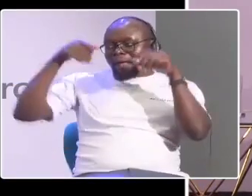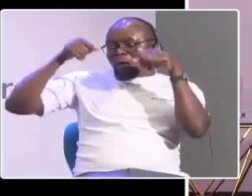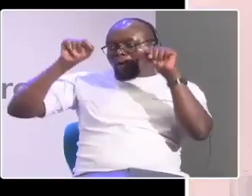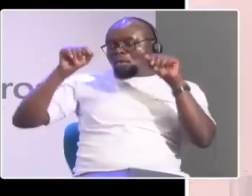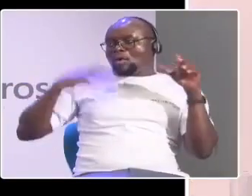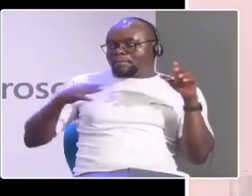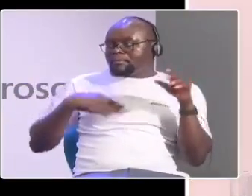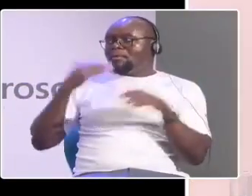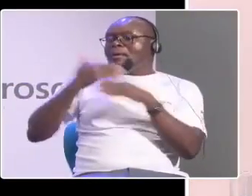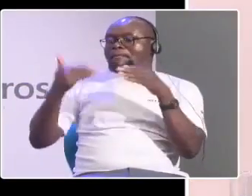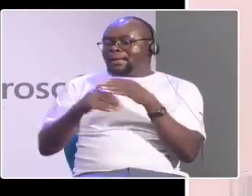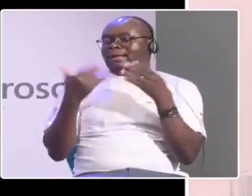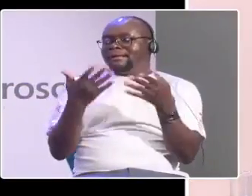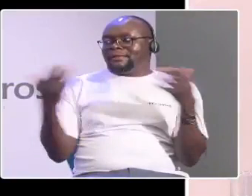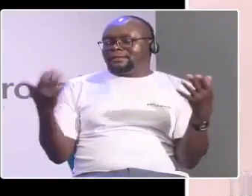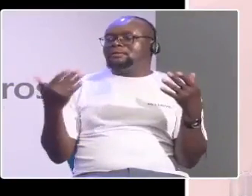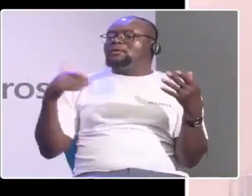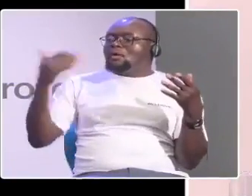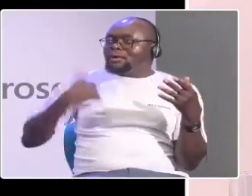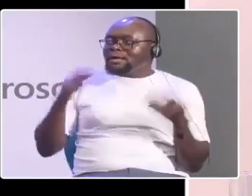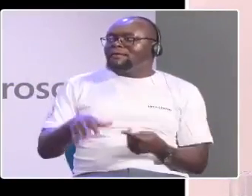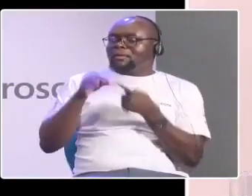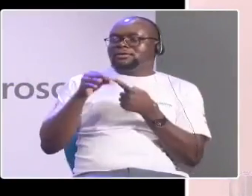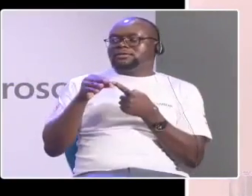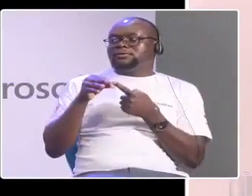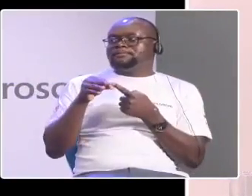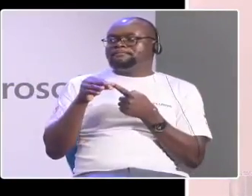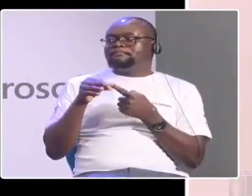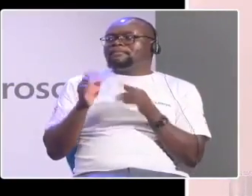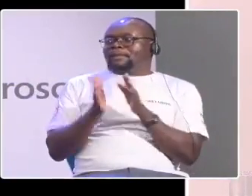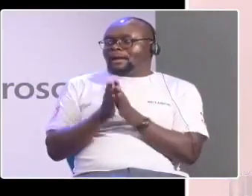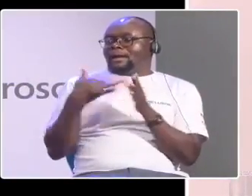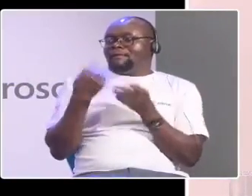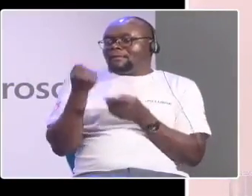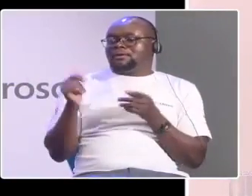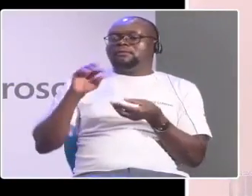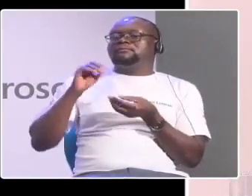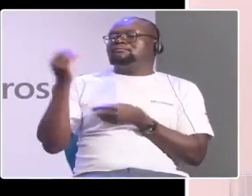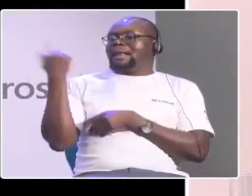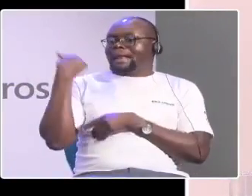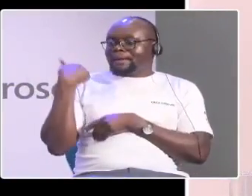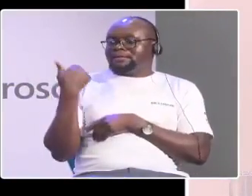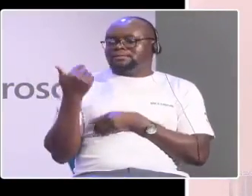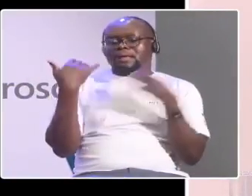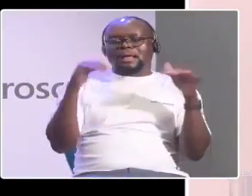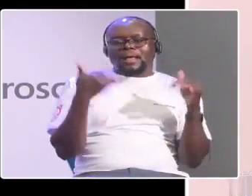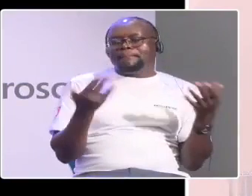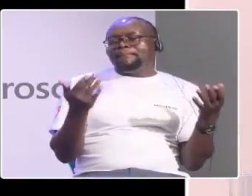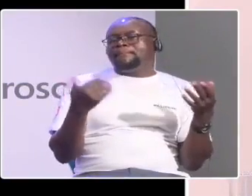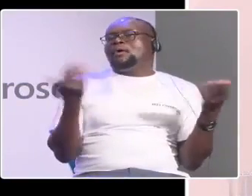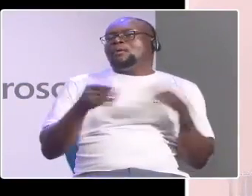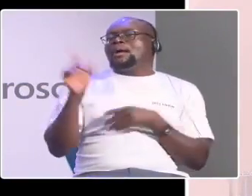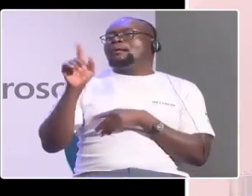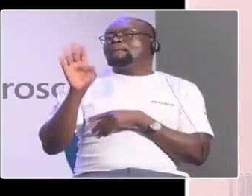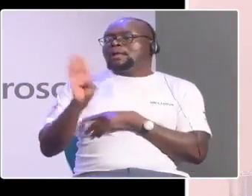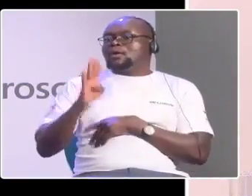and people are building things, there's always a prioritization and there is a bit of a numbers game. Will 1 billion people